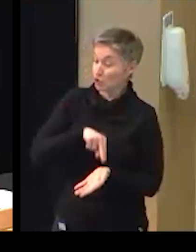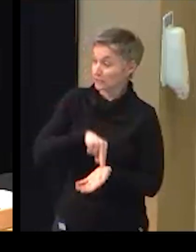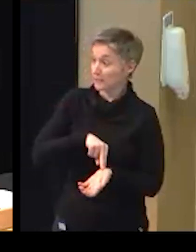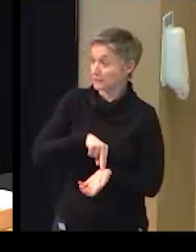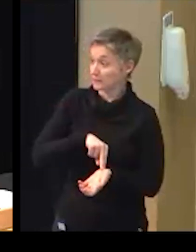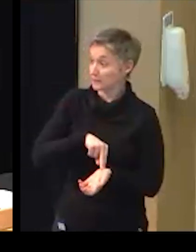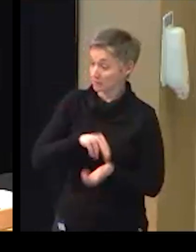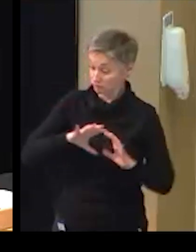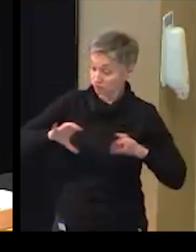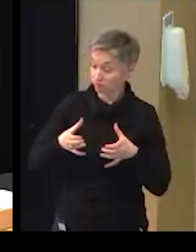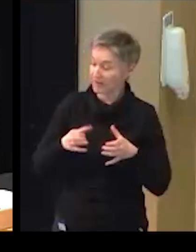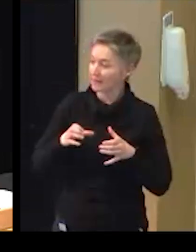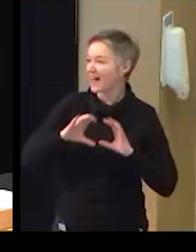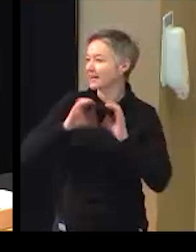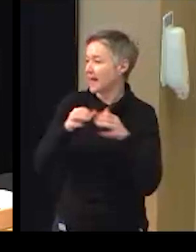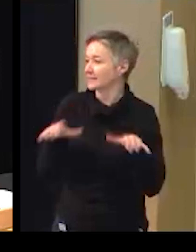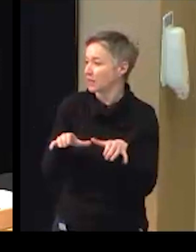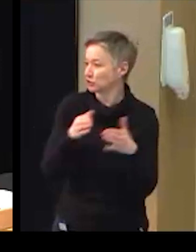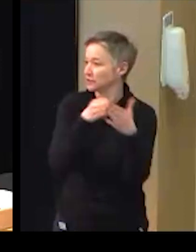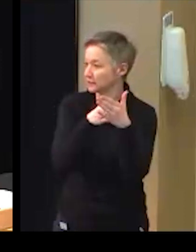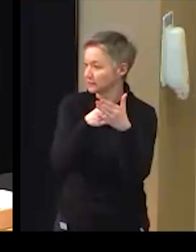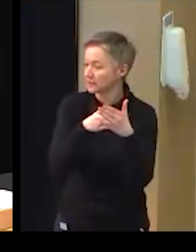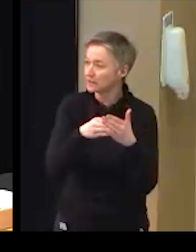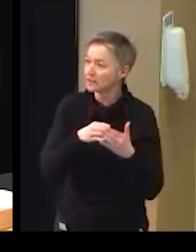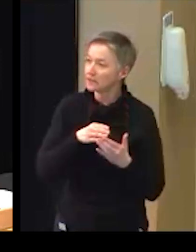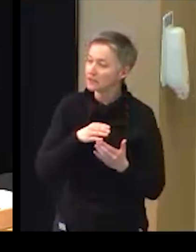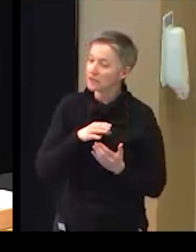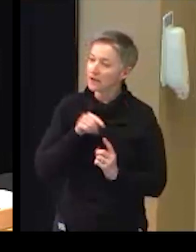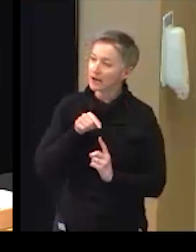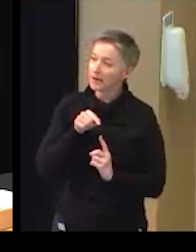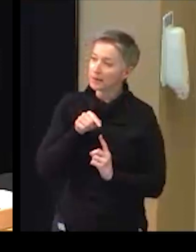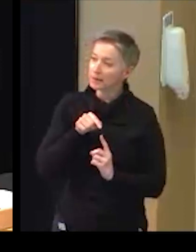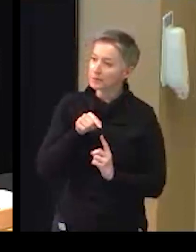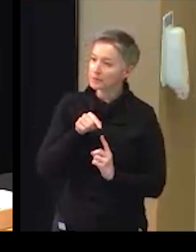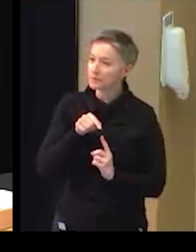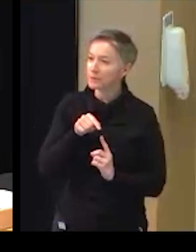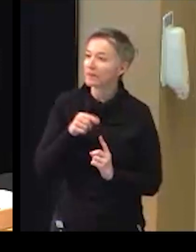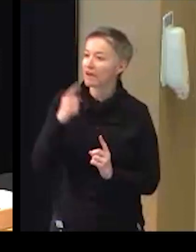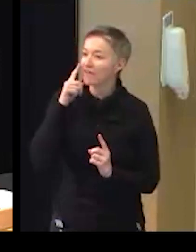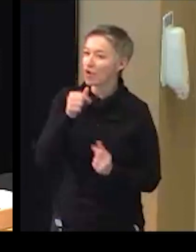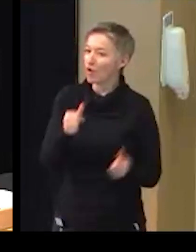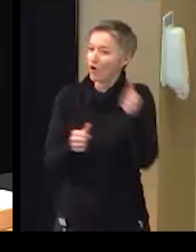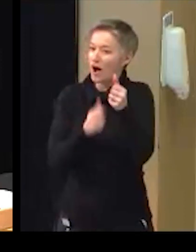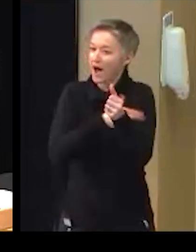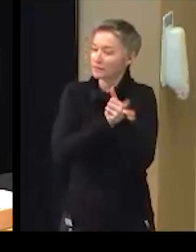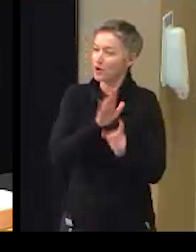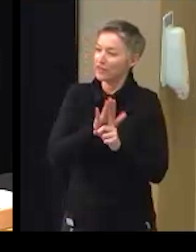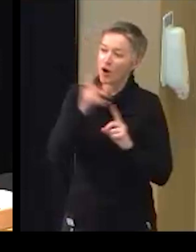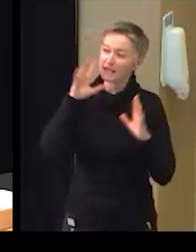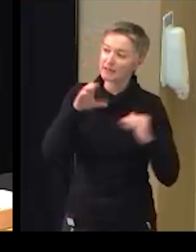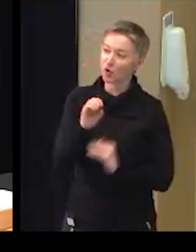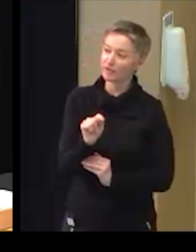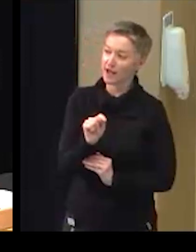who joined a class action to address the expected overtime that wasn't supposed to go on